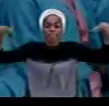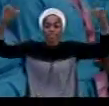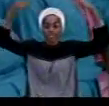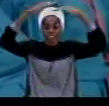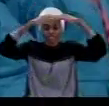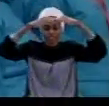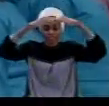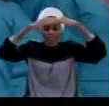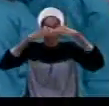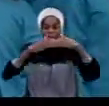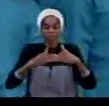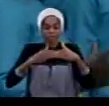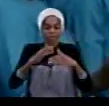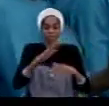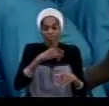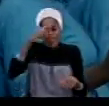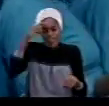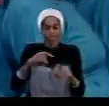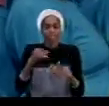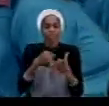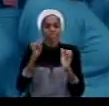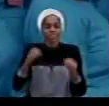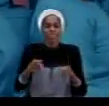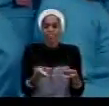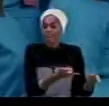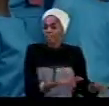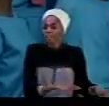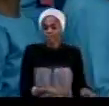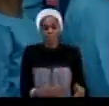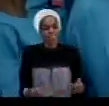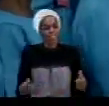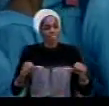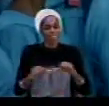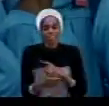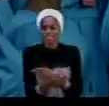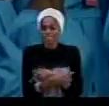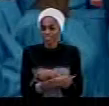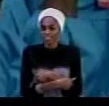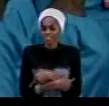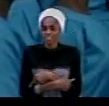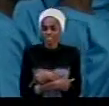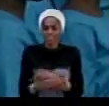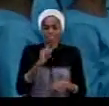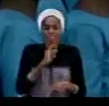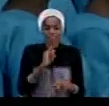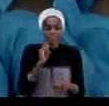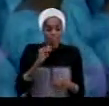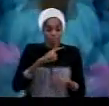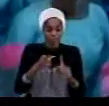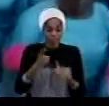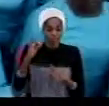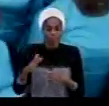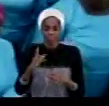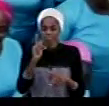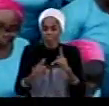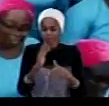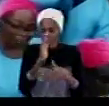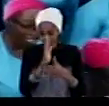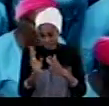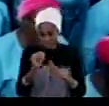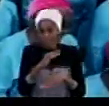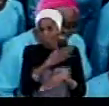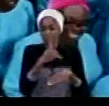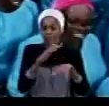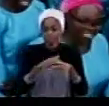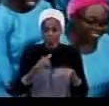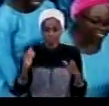heaven, and brother, it will be this very day. When God's people humble themselves and